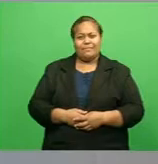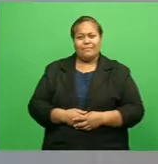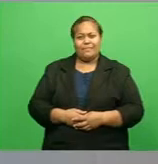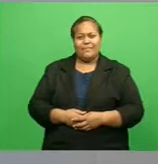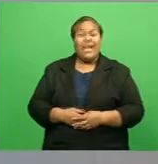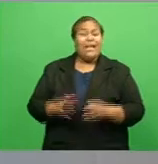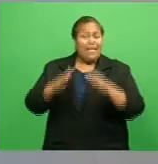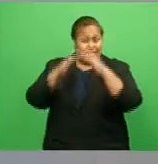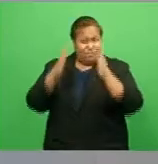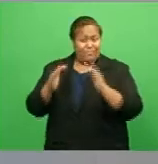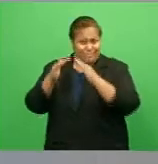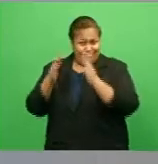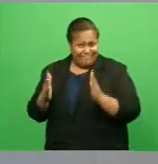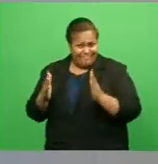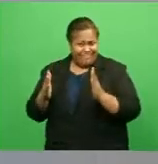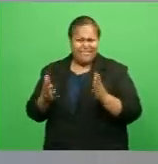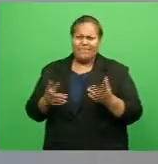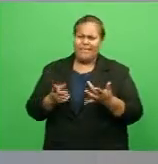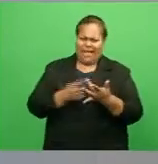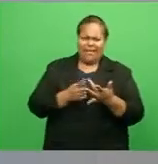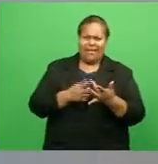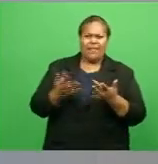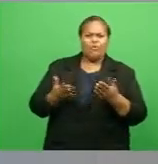million, there is some